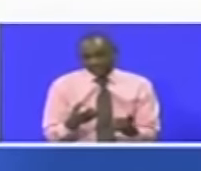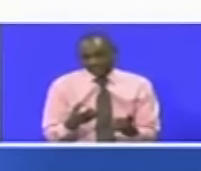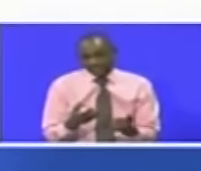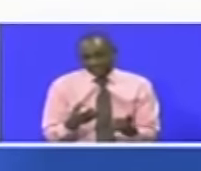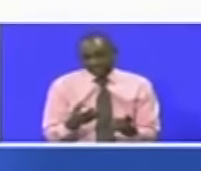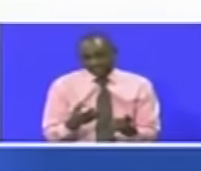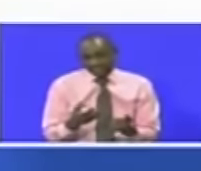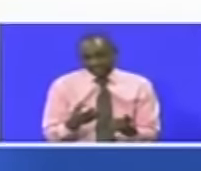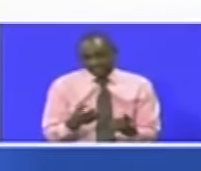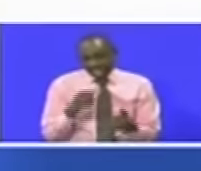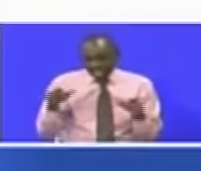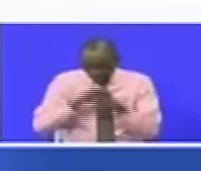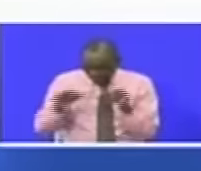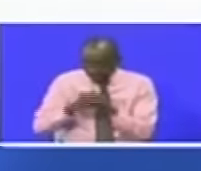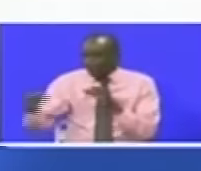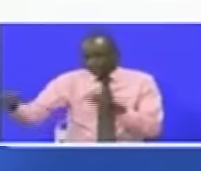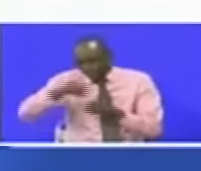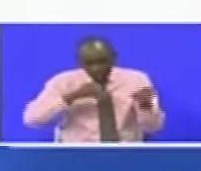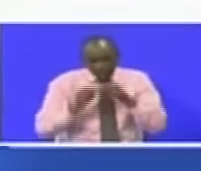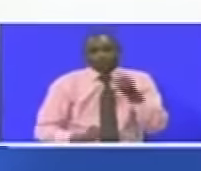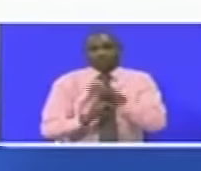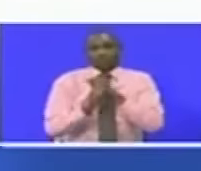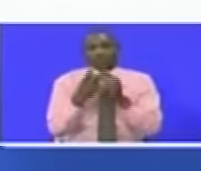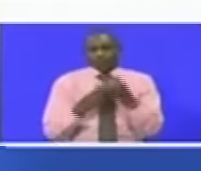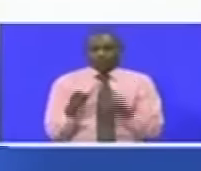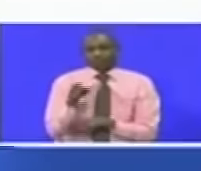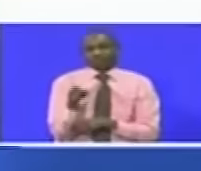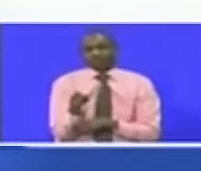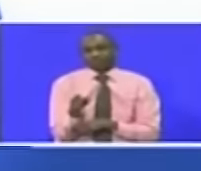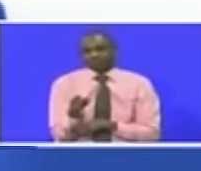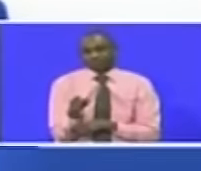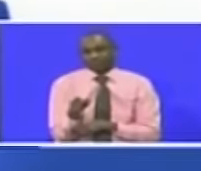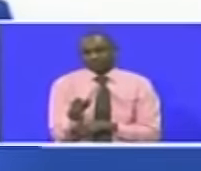to get together evidence to support both the grounds.